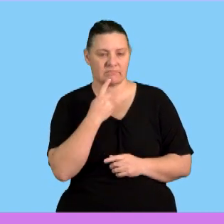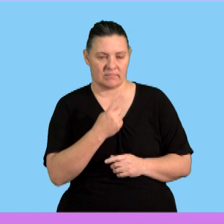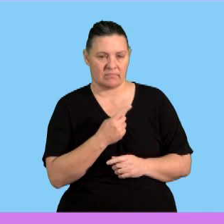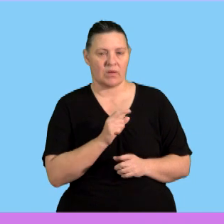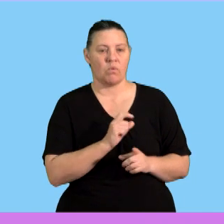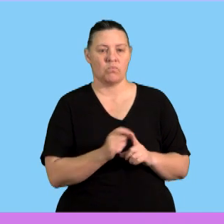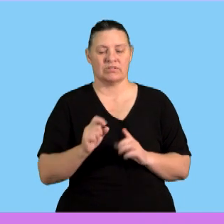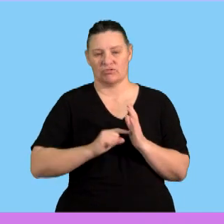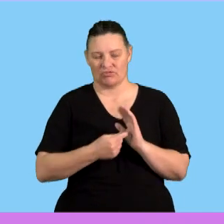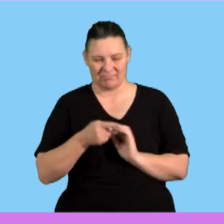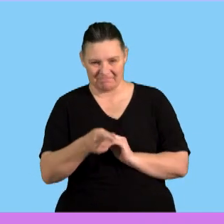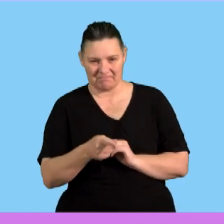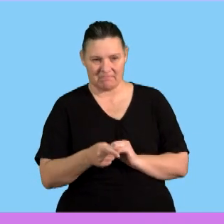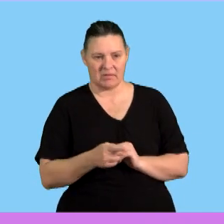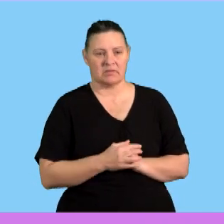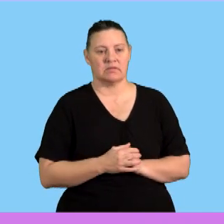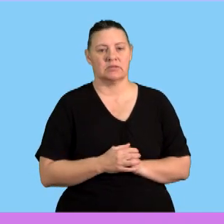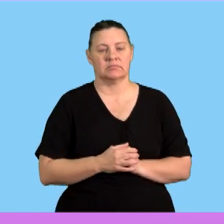As I've indicated, there's the wooden